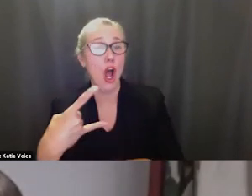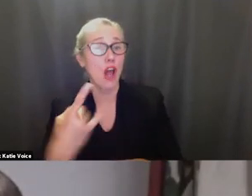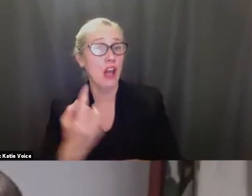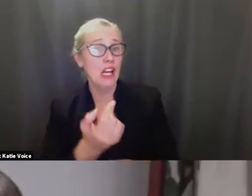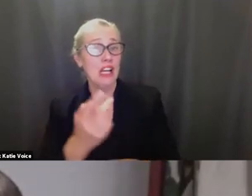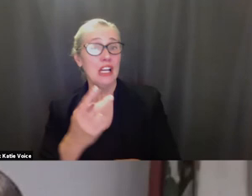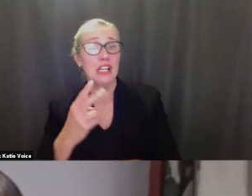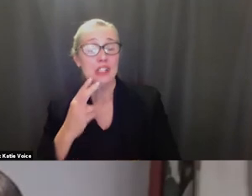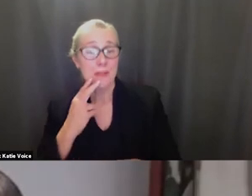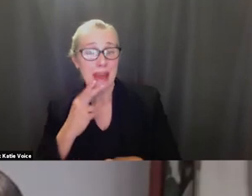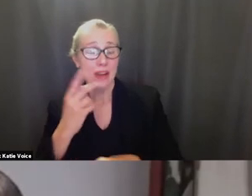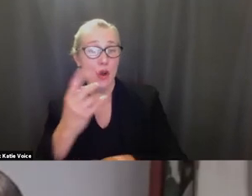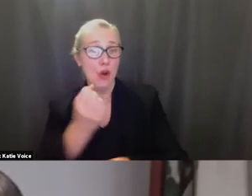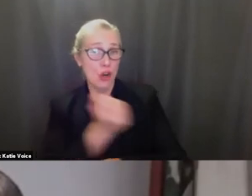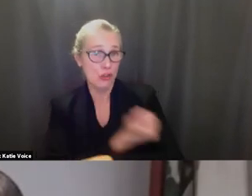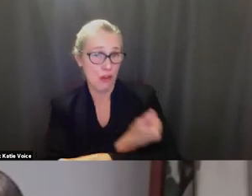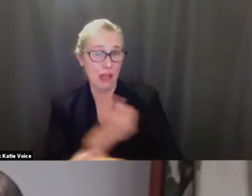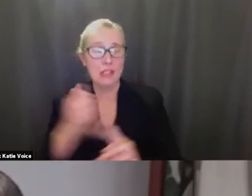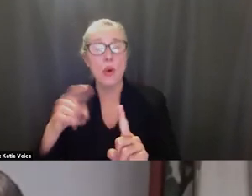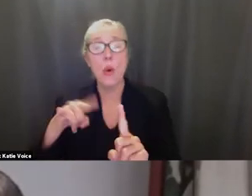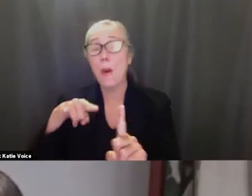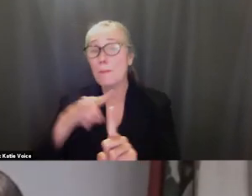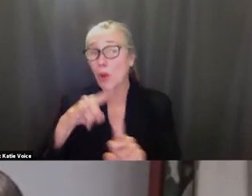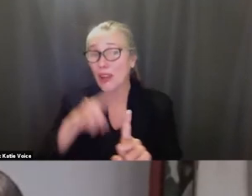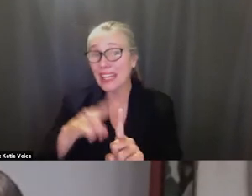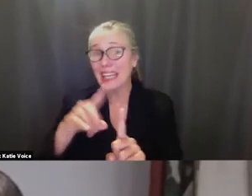other types of violence